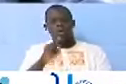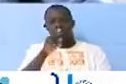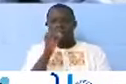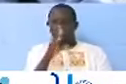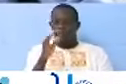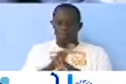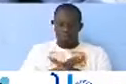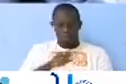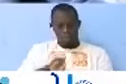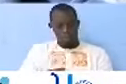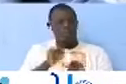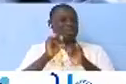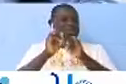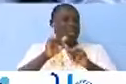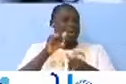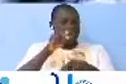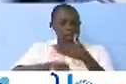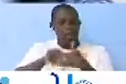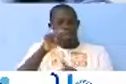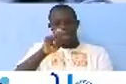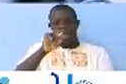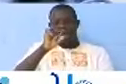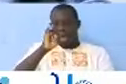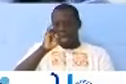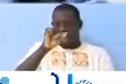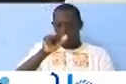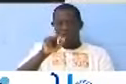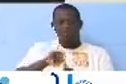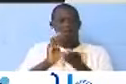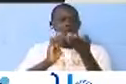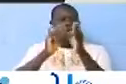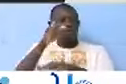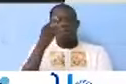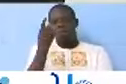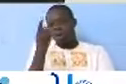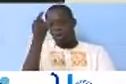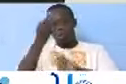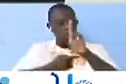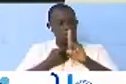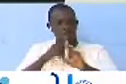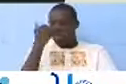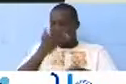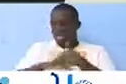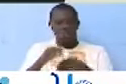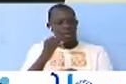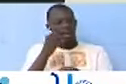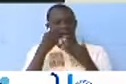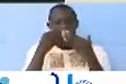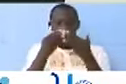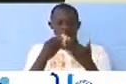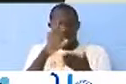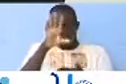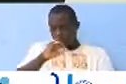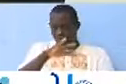there at the NIA for over 1 month, he wasn't charged with any offense, and then he was taken to mile 2.